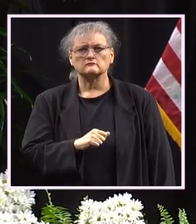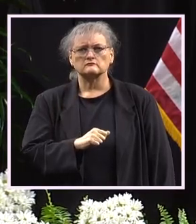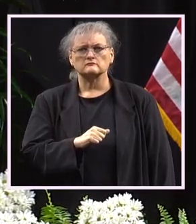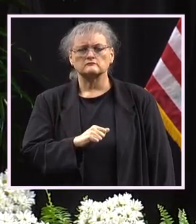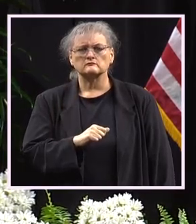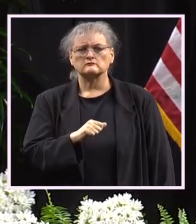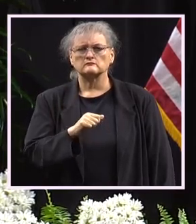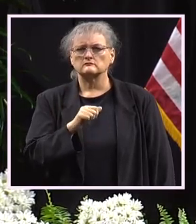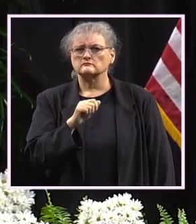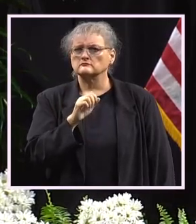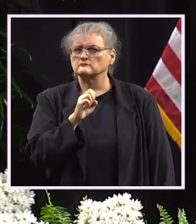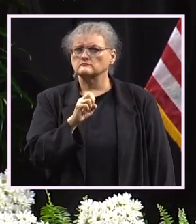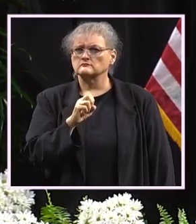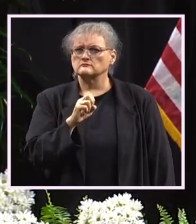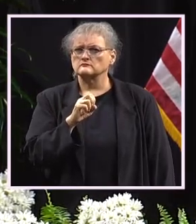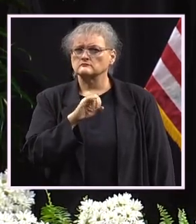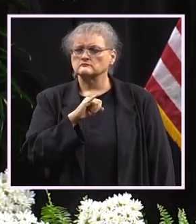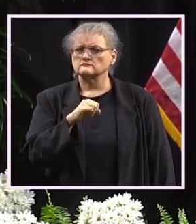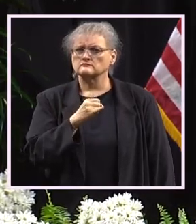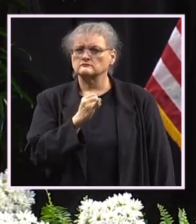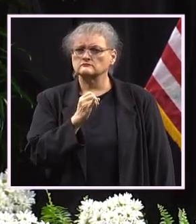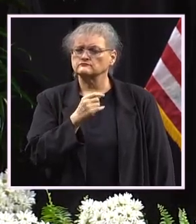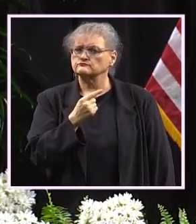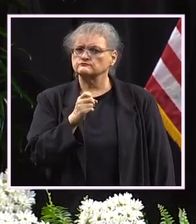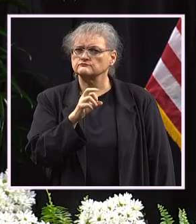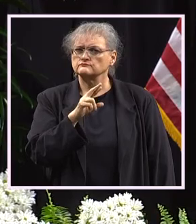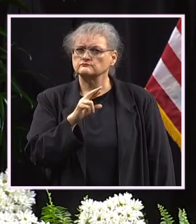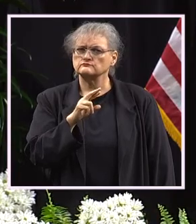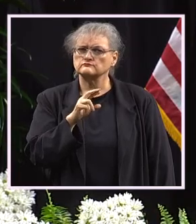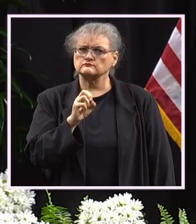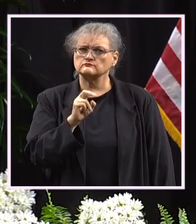Jeronimo Landa Flores, cum laude.